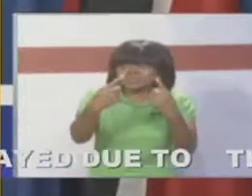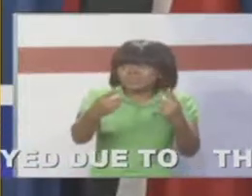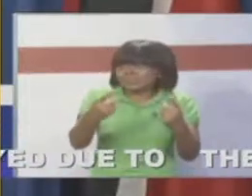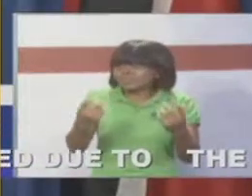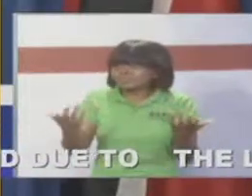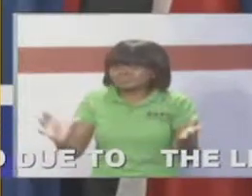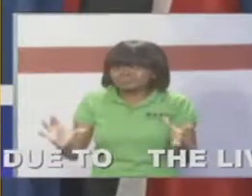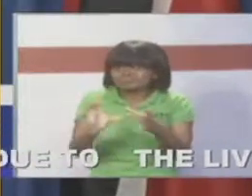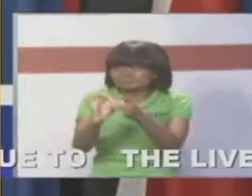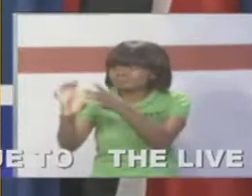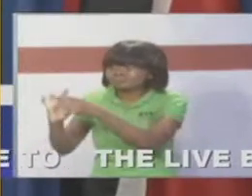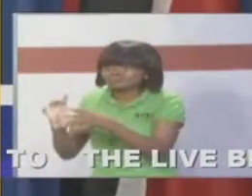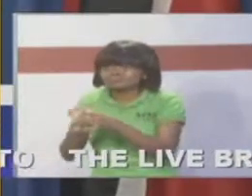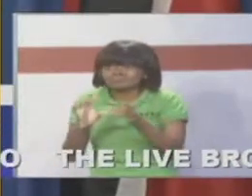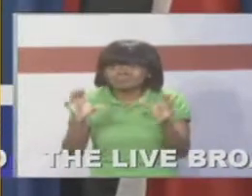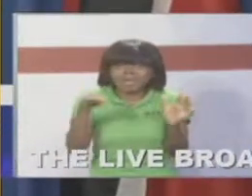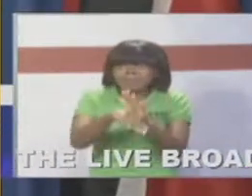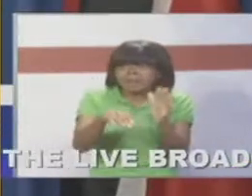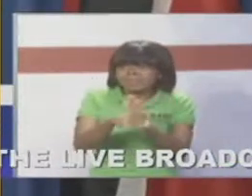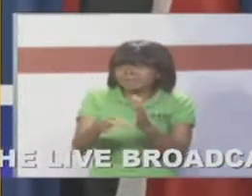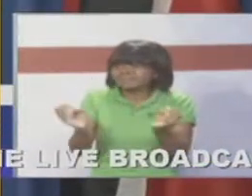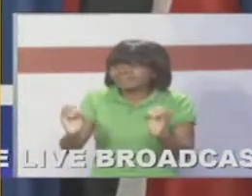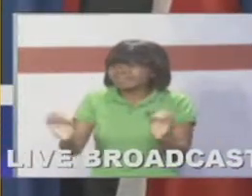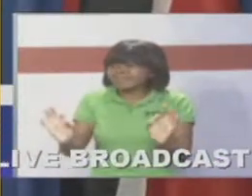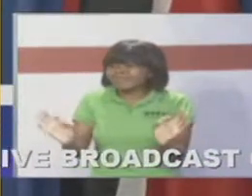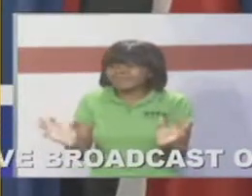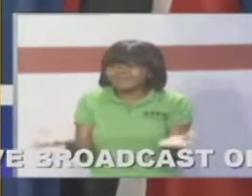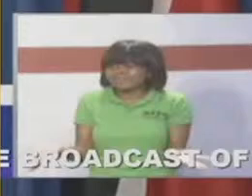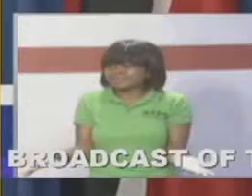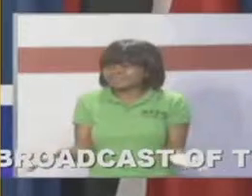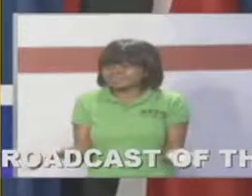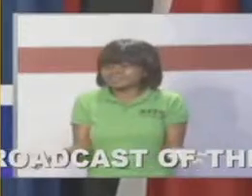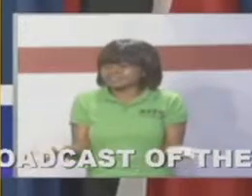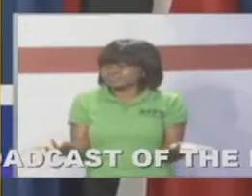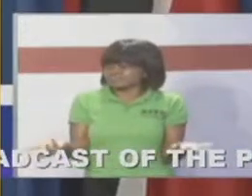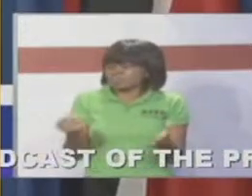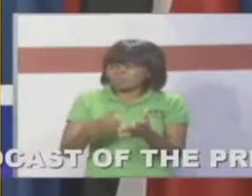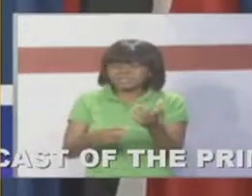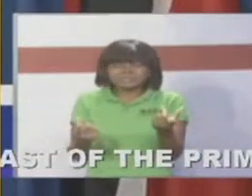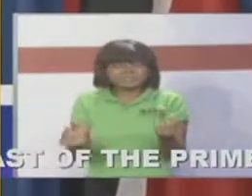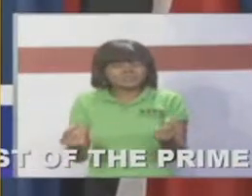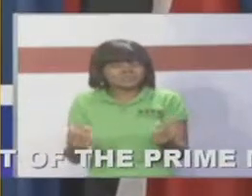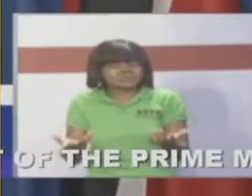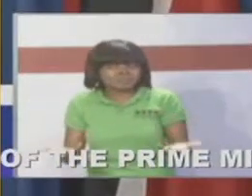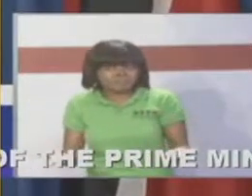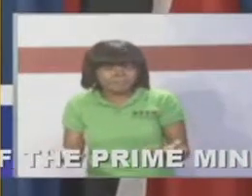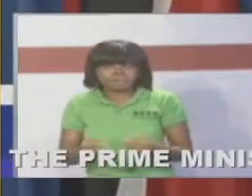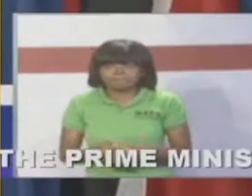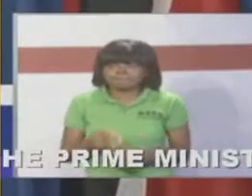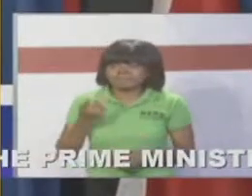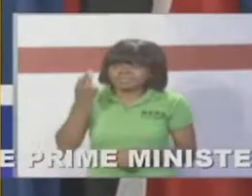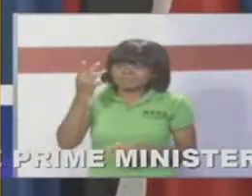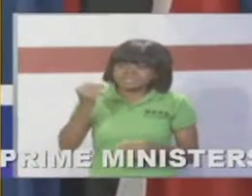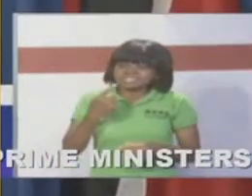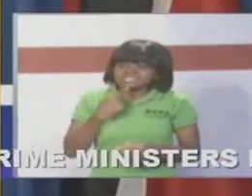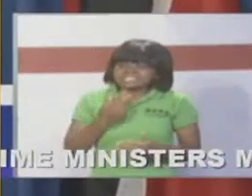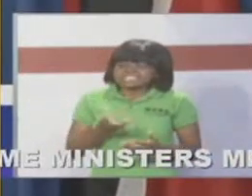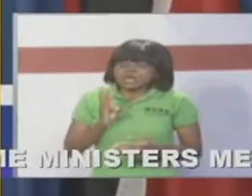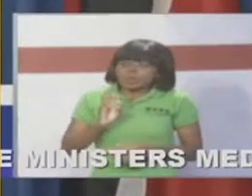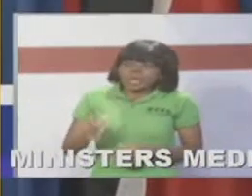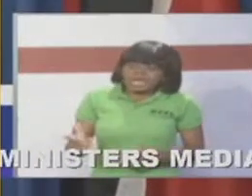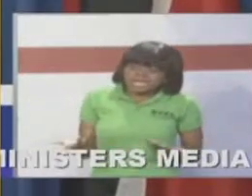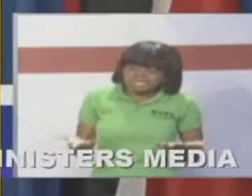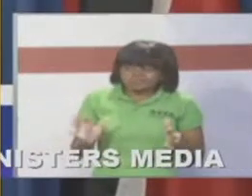Well, it's a risk management exercise. And while we would